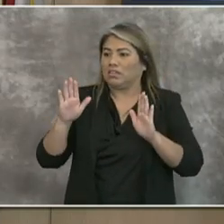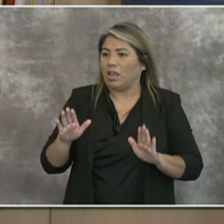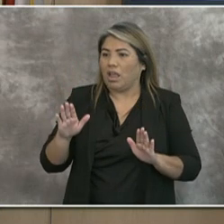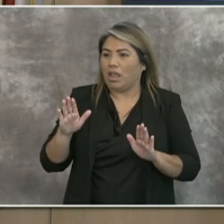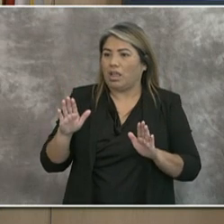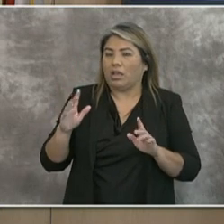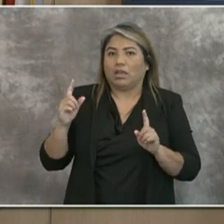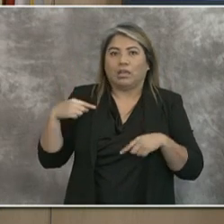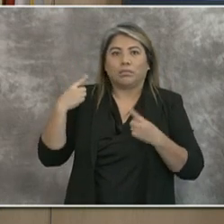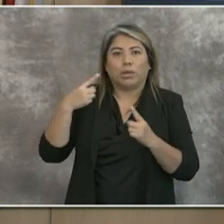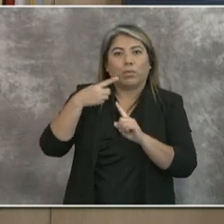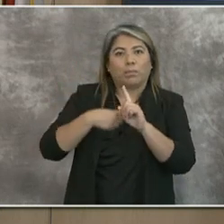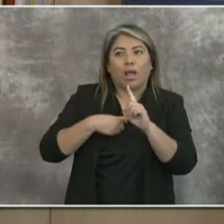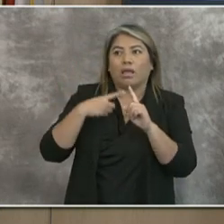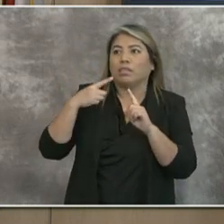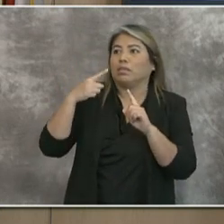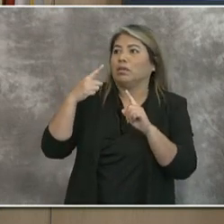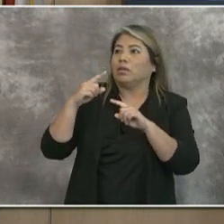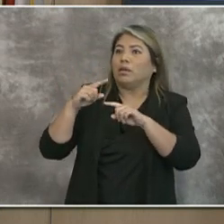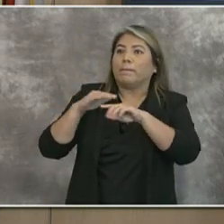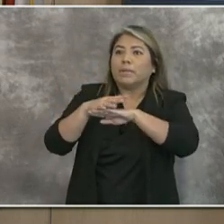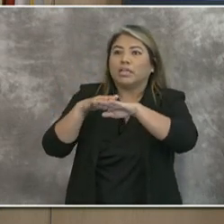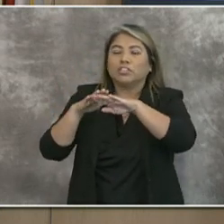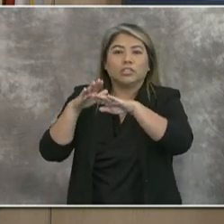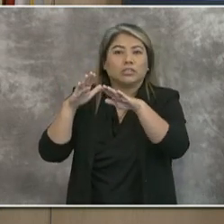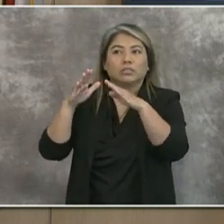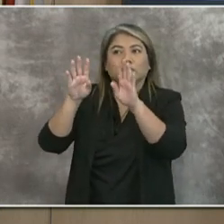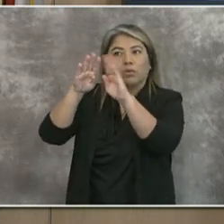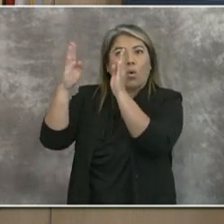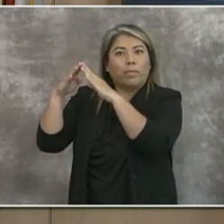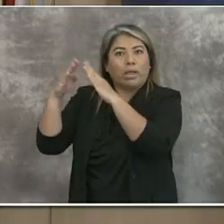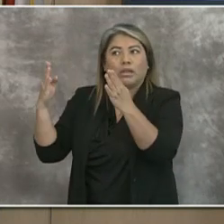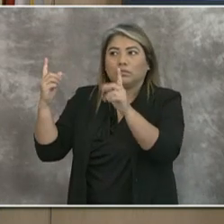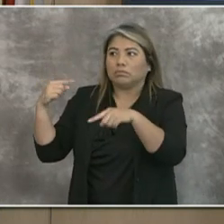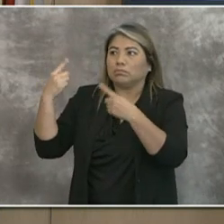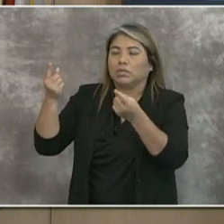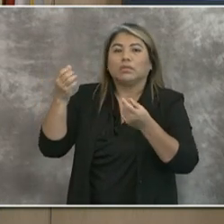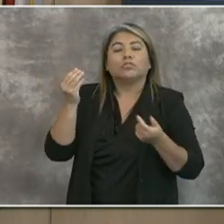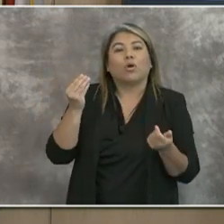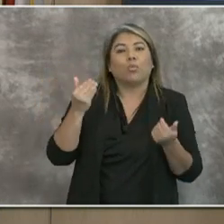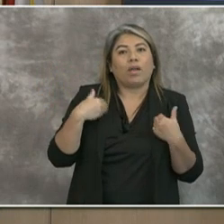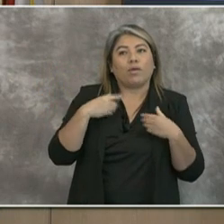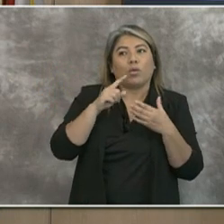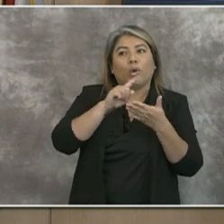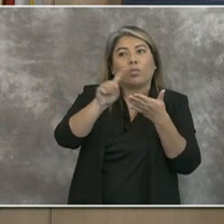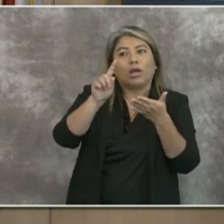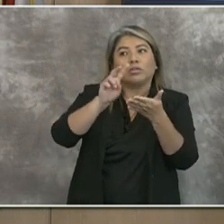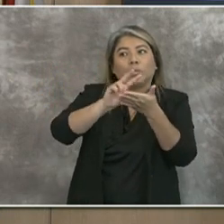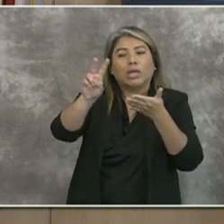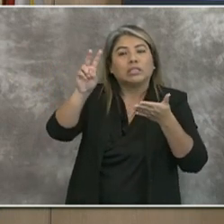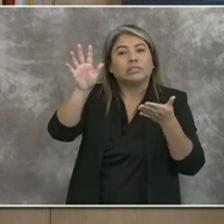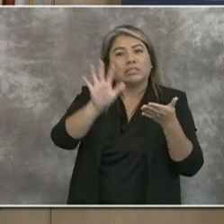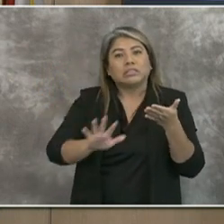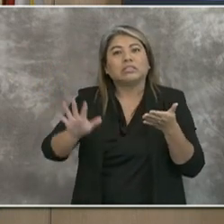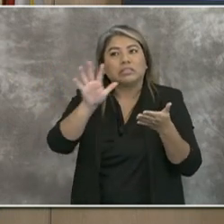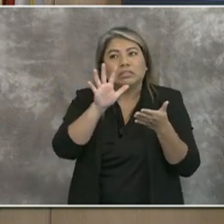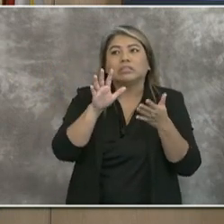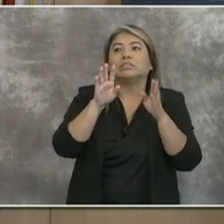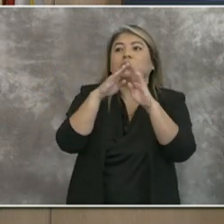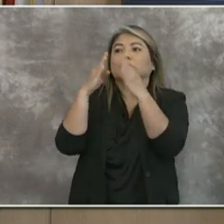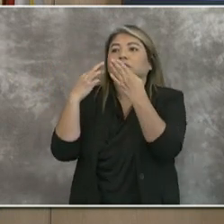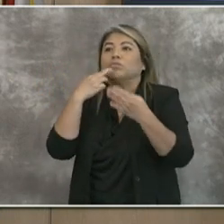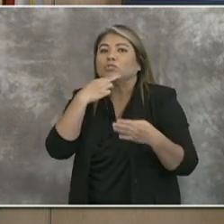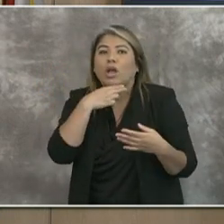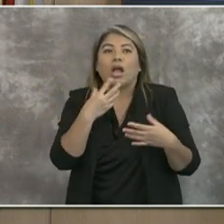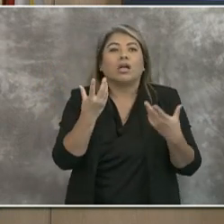it's been more than a month since beaches have had their reopenings. We've had a week or more pass since casinos, restaurants, and